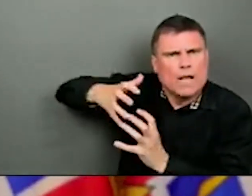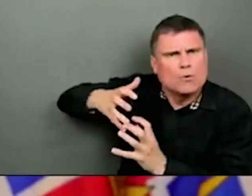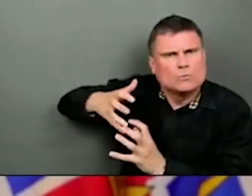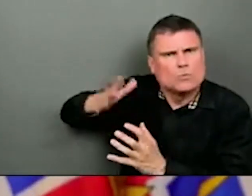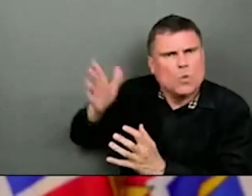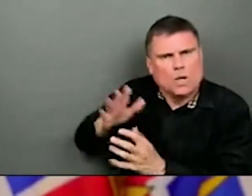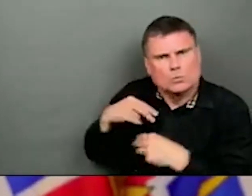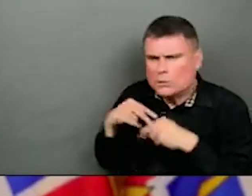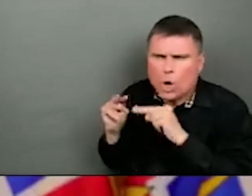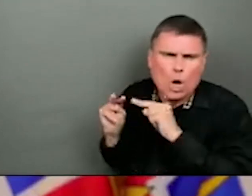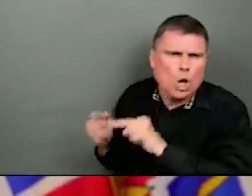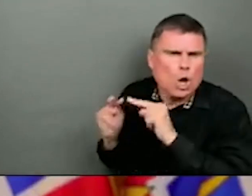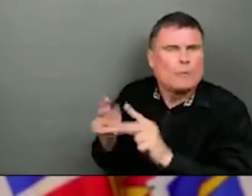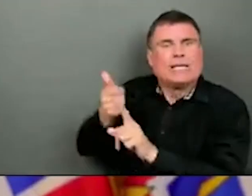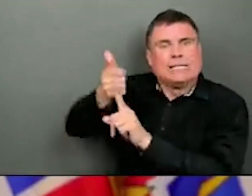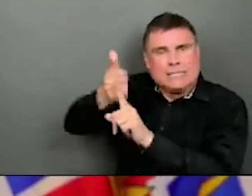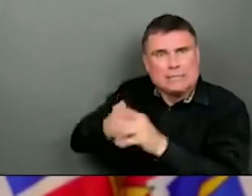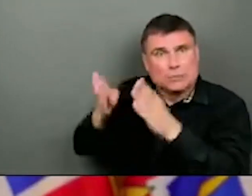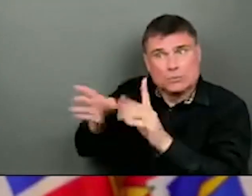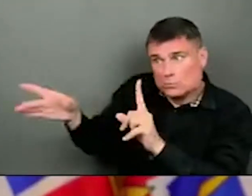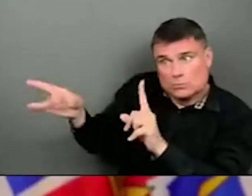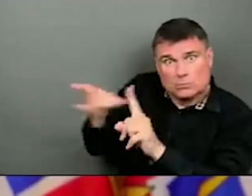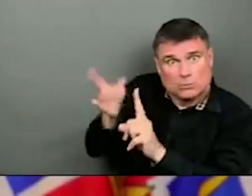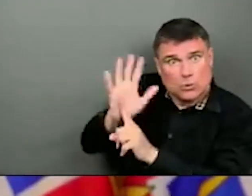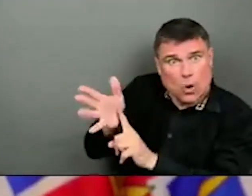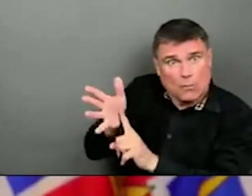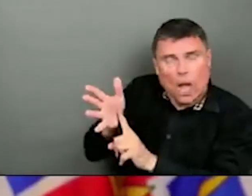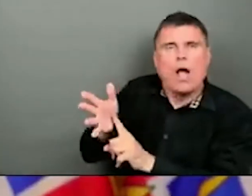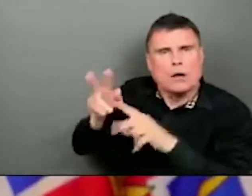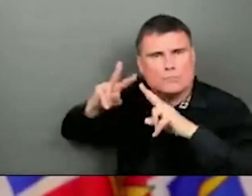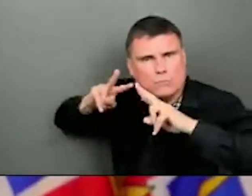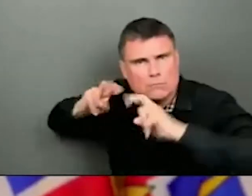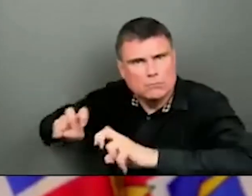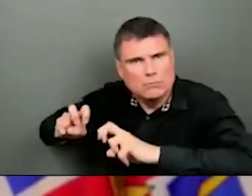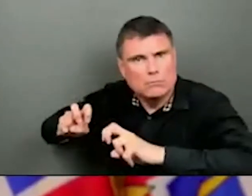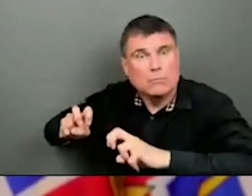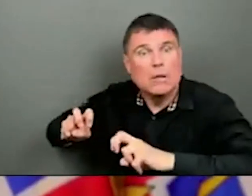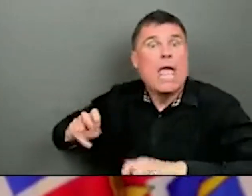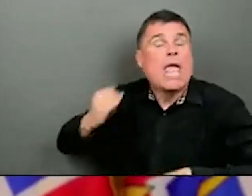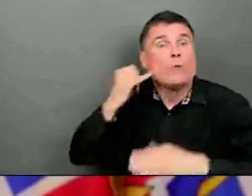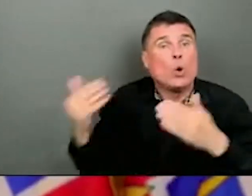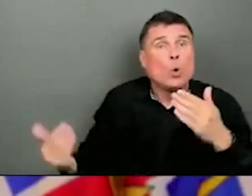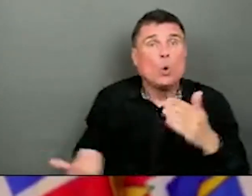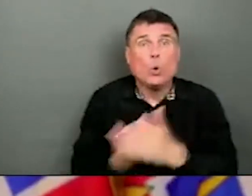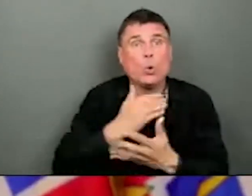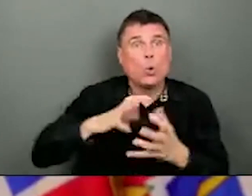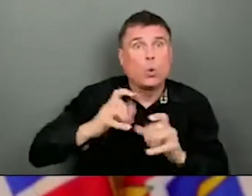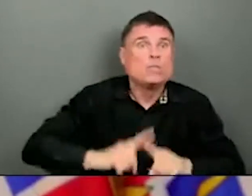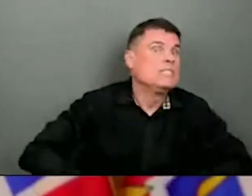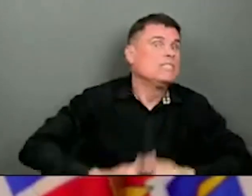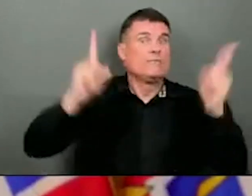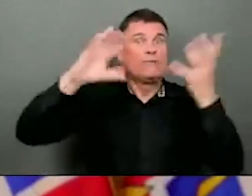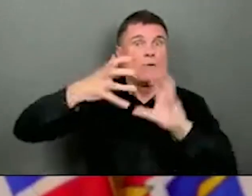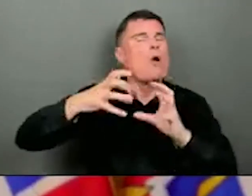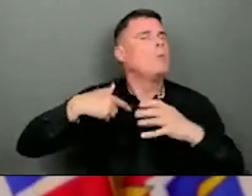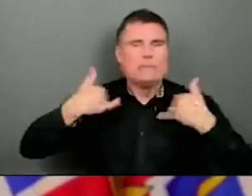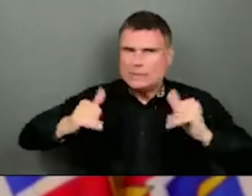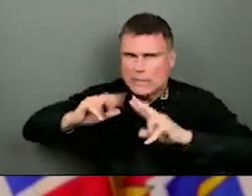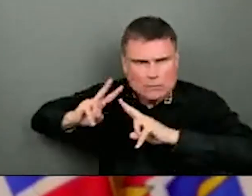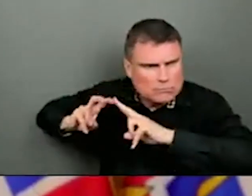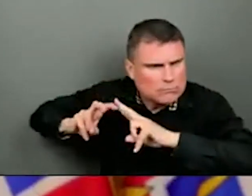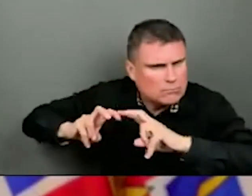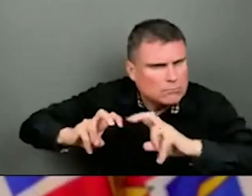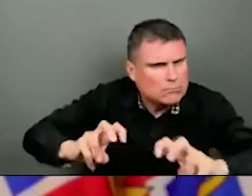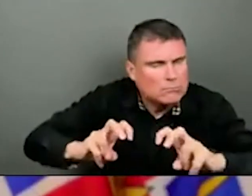here. So the same things that we do to control the alpha, the gamma, the delta, and whatever new